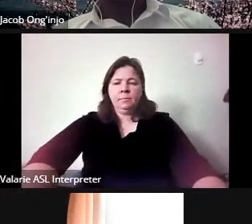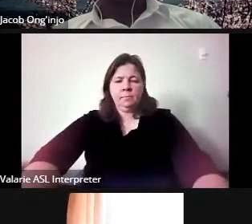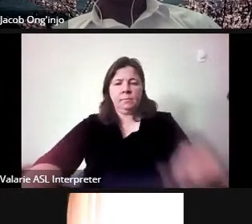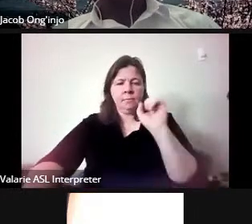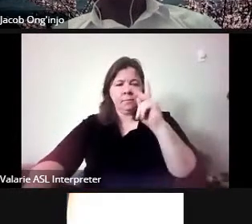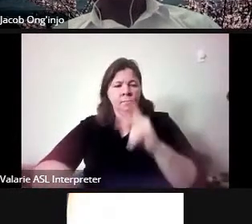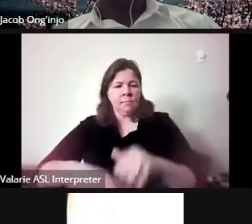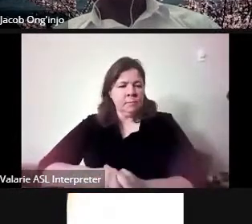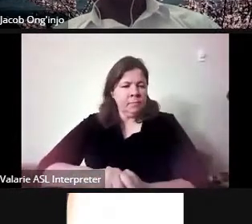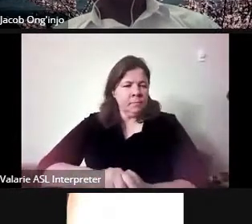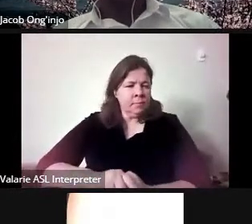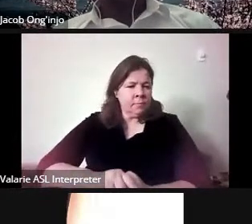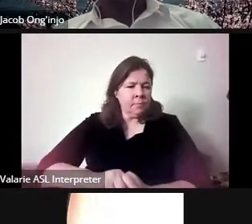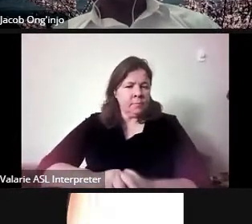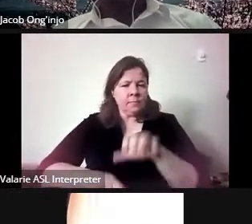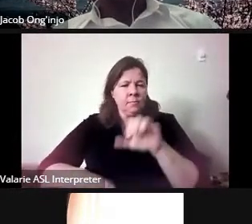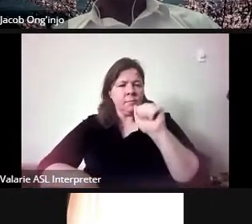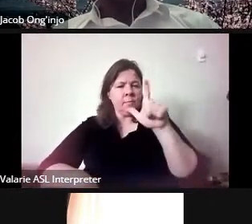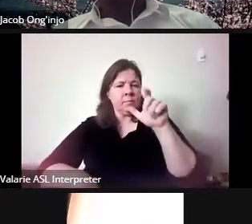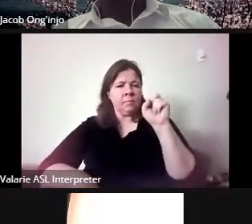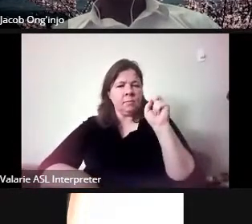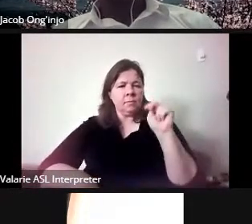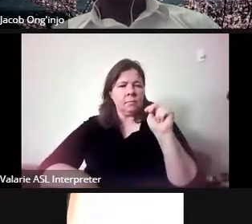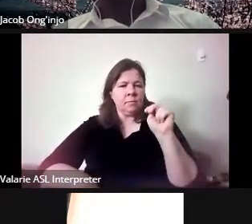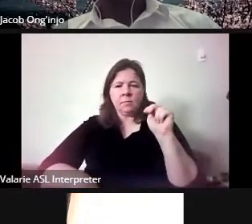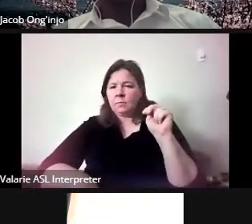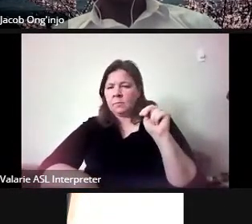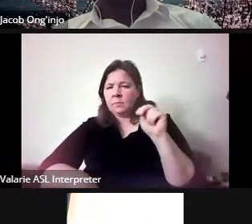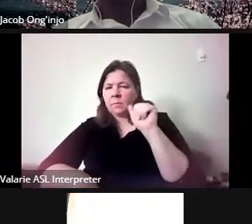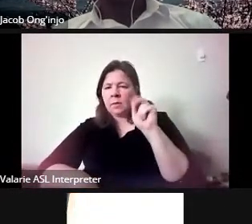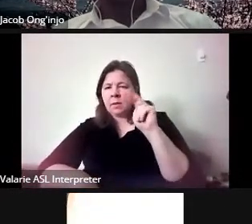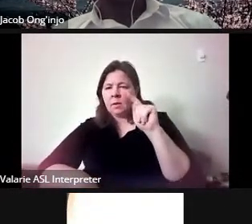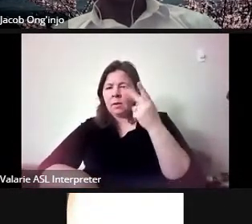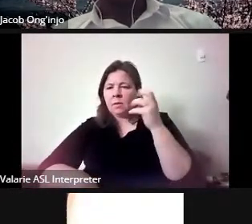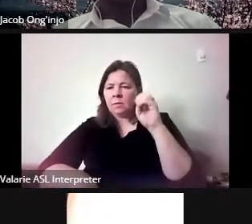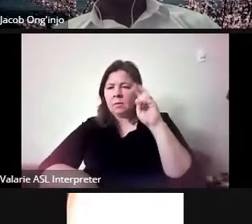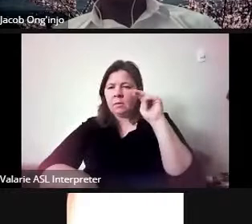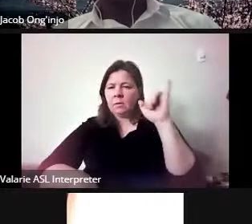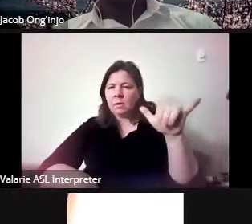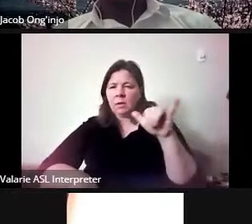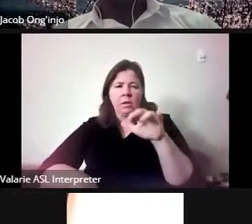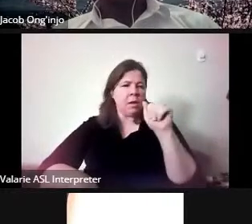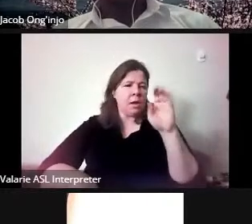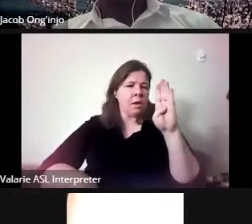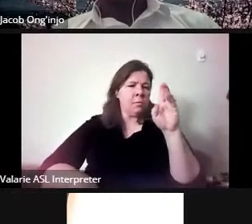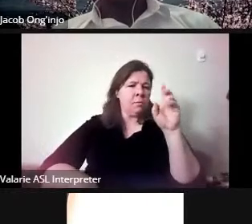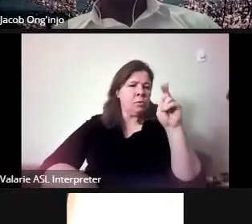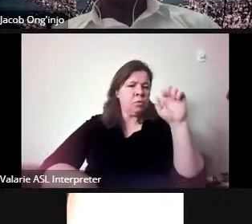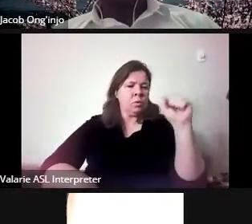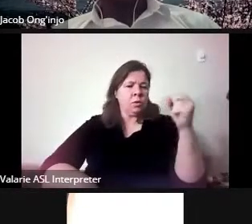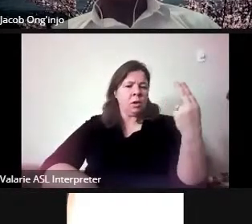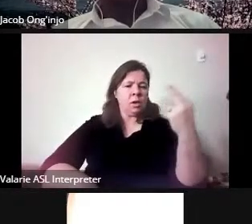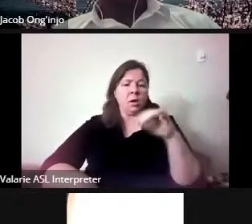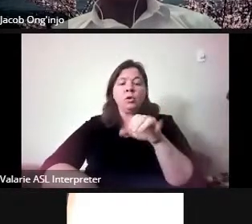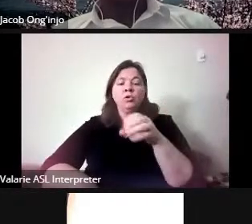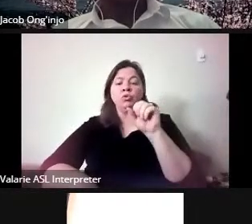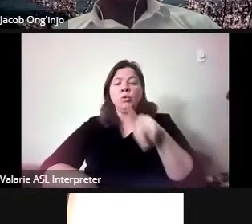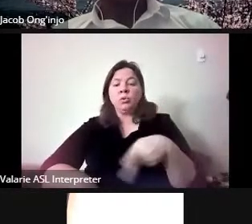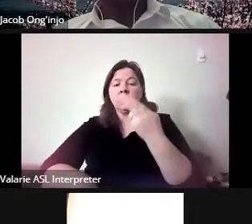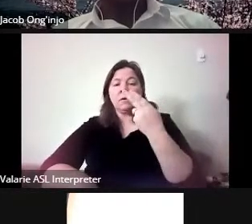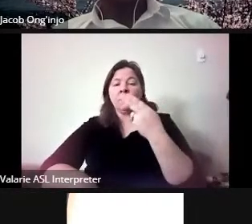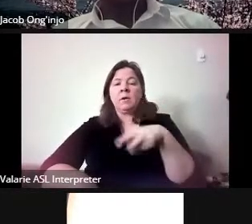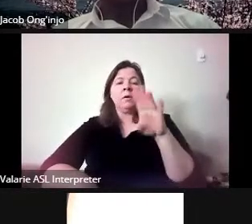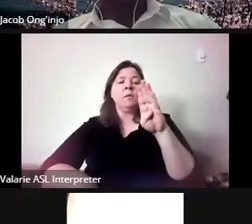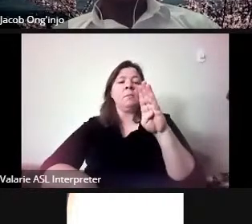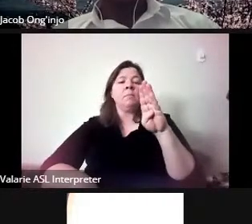Okay. Alan, Anthony, Scott, okay, I've gotten there. Abdua, welcome to you. Joseph Martin, welcome to you.